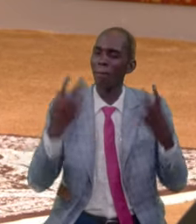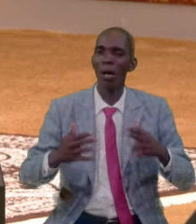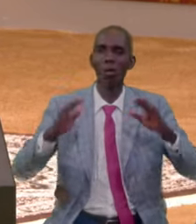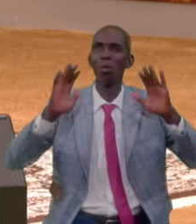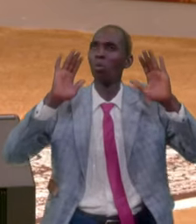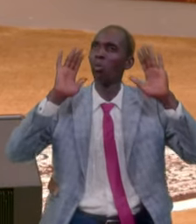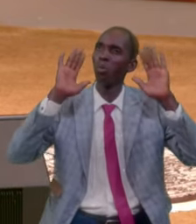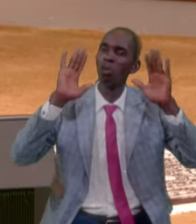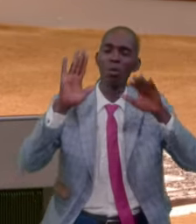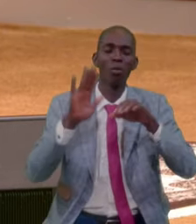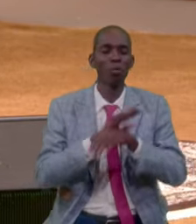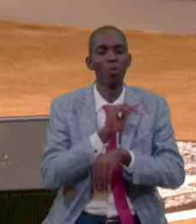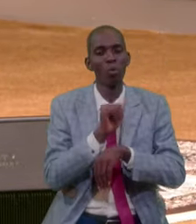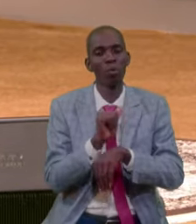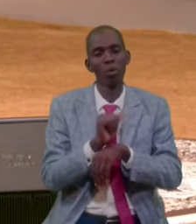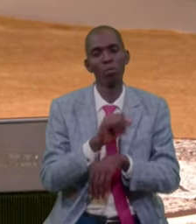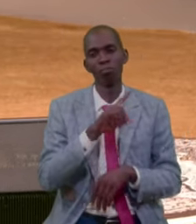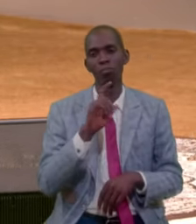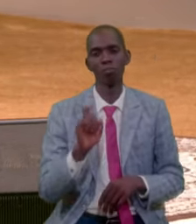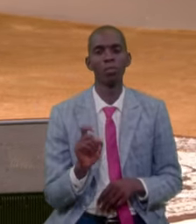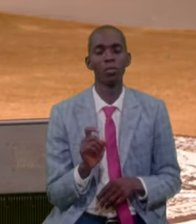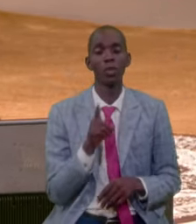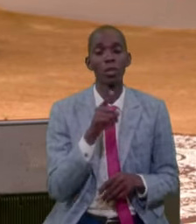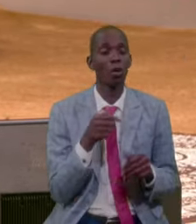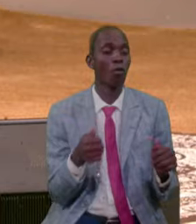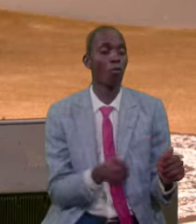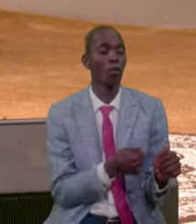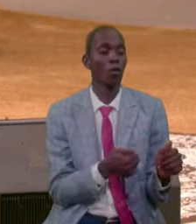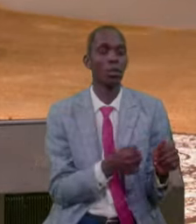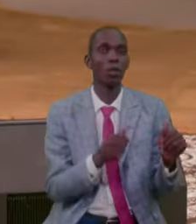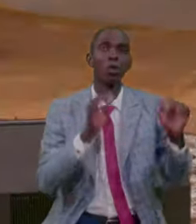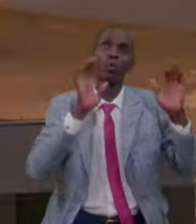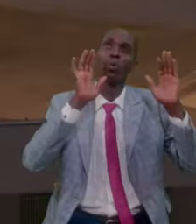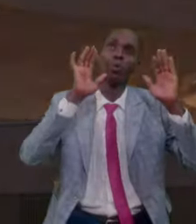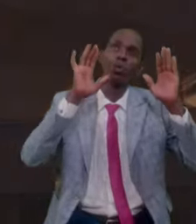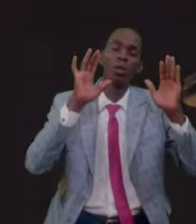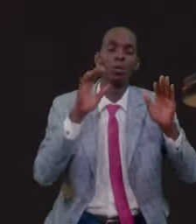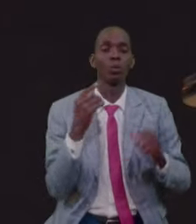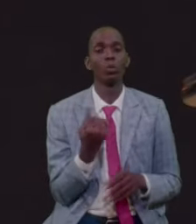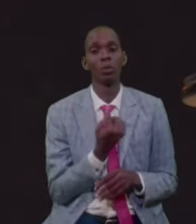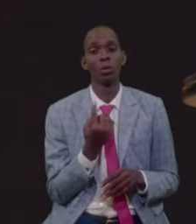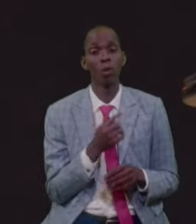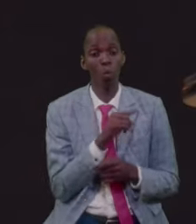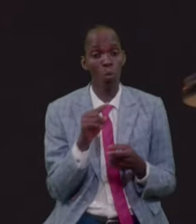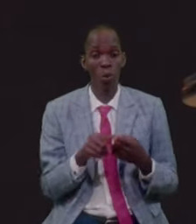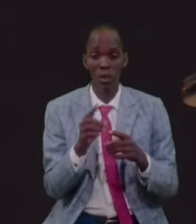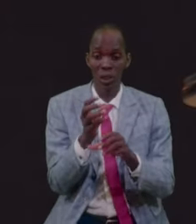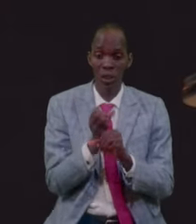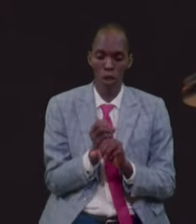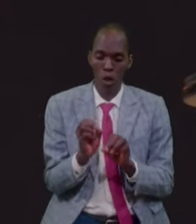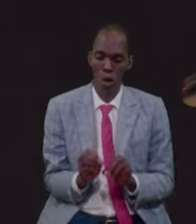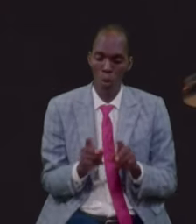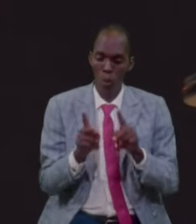running after signs and wonders. And even when the opportunity is there to be